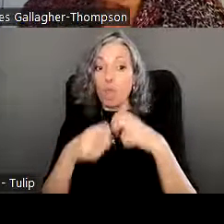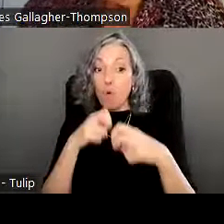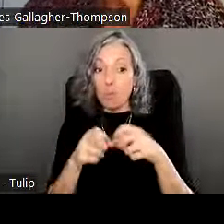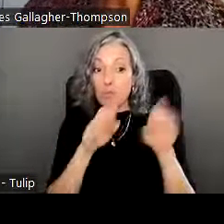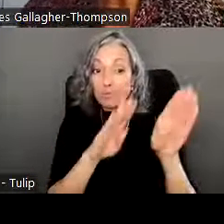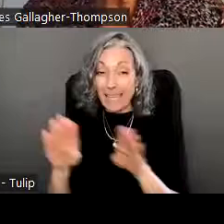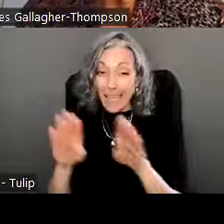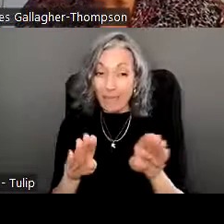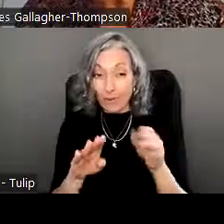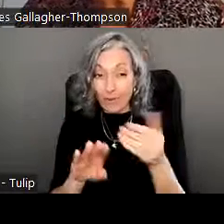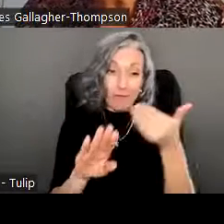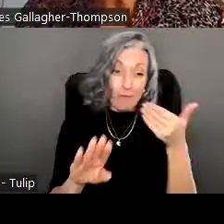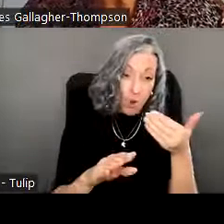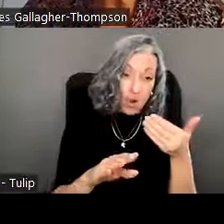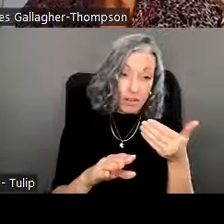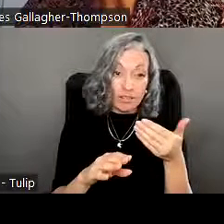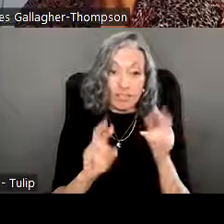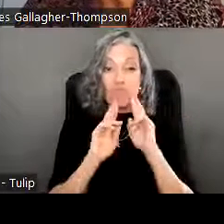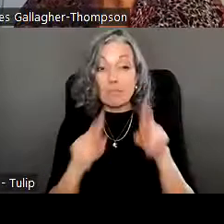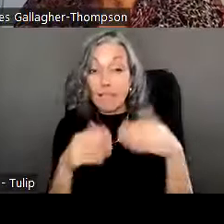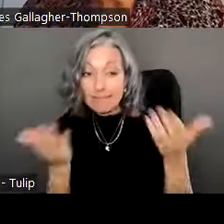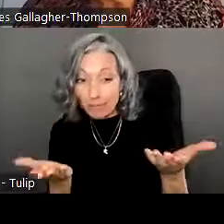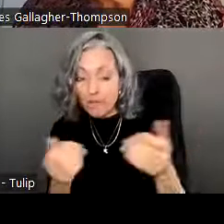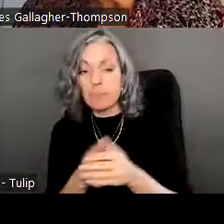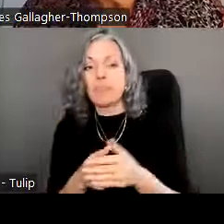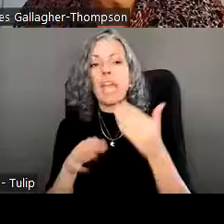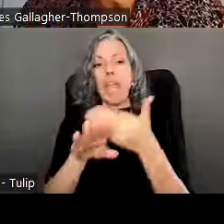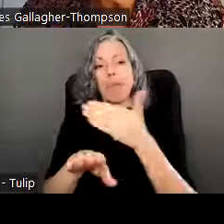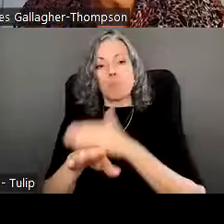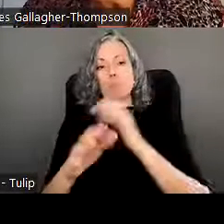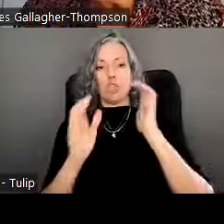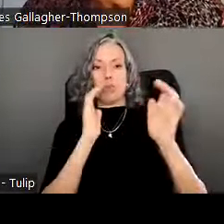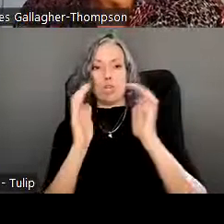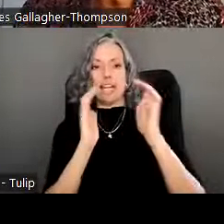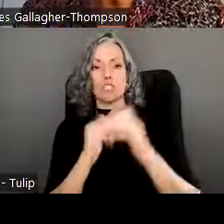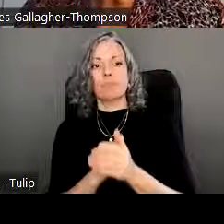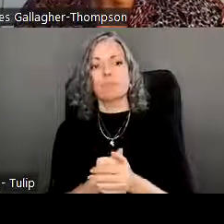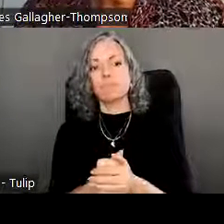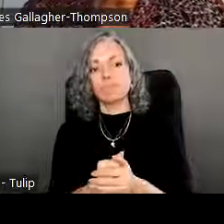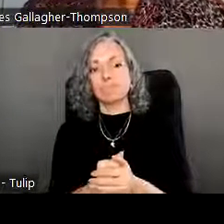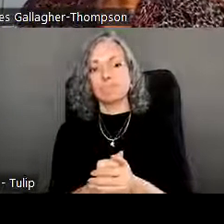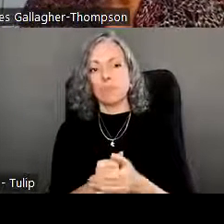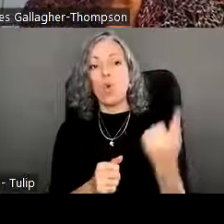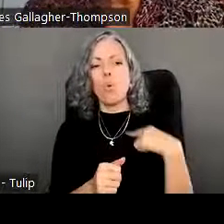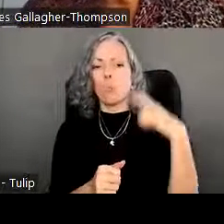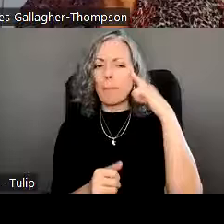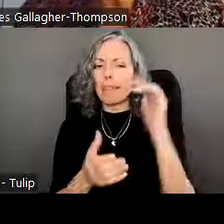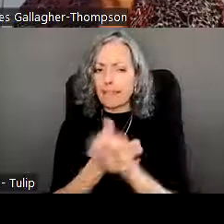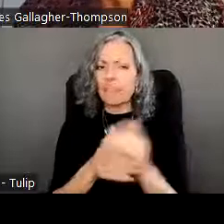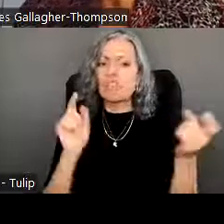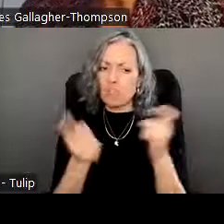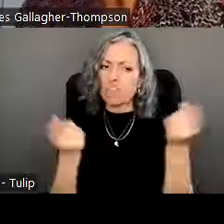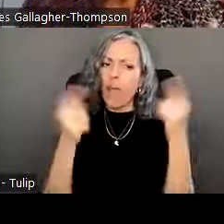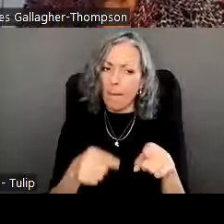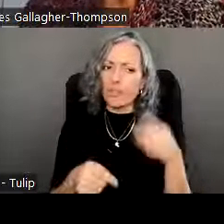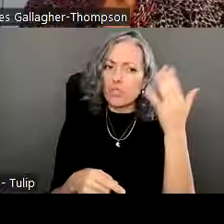what came before and what the response is, and then improving communication. We believe that change occurs